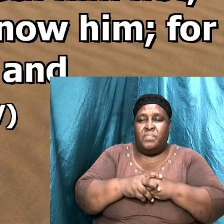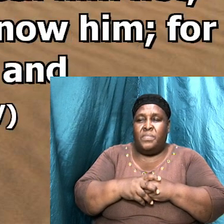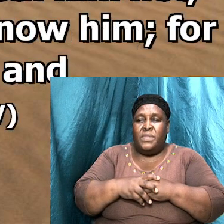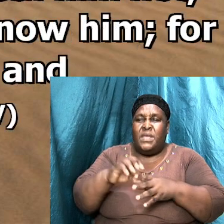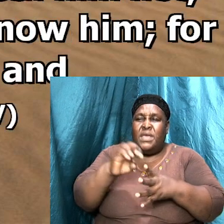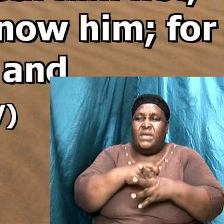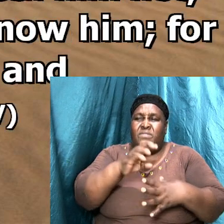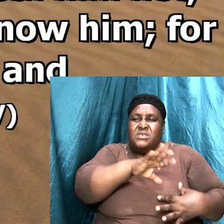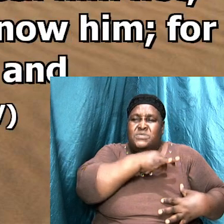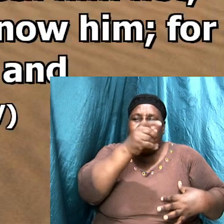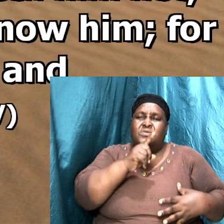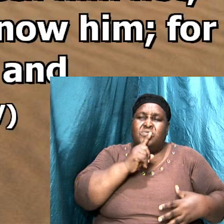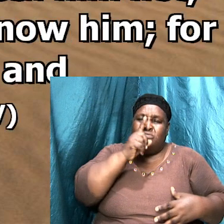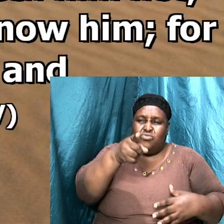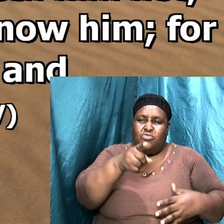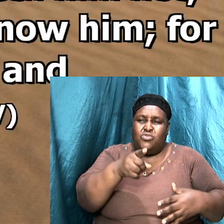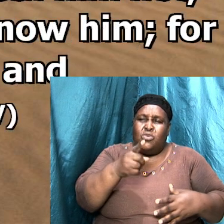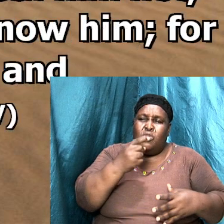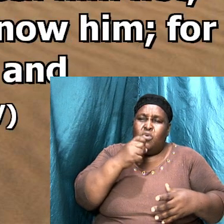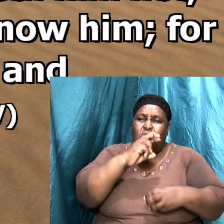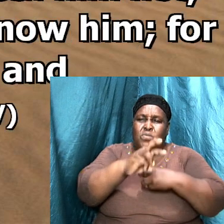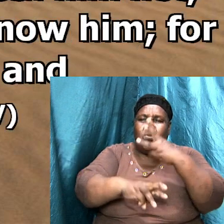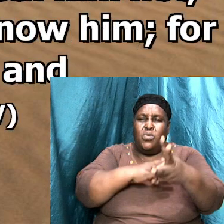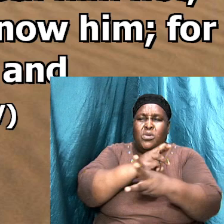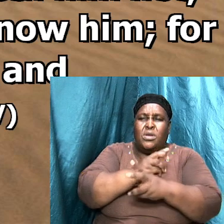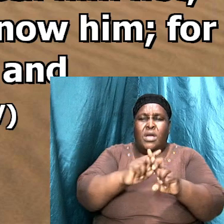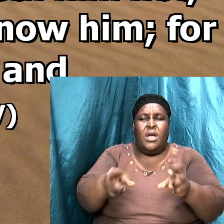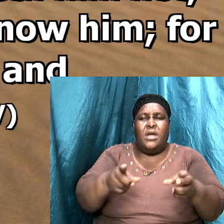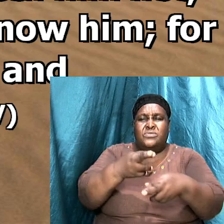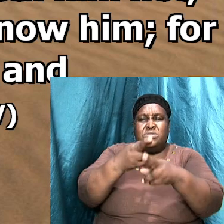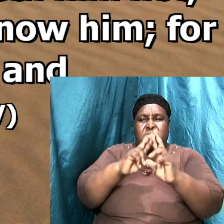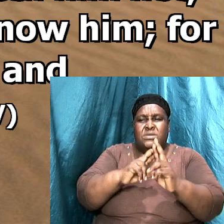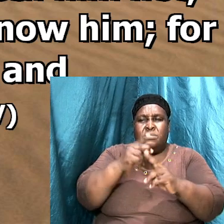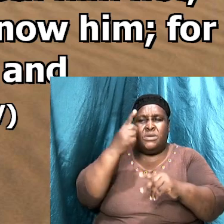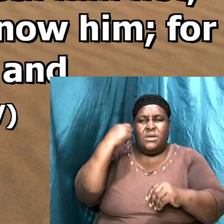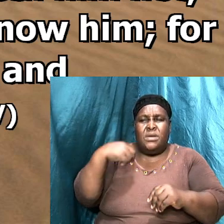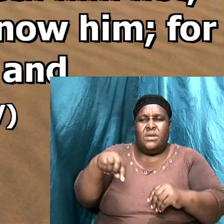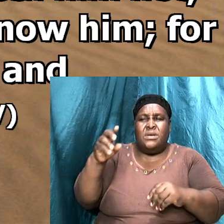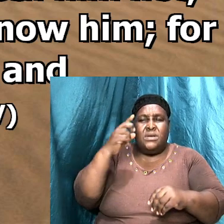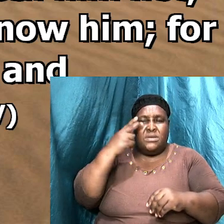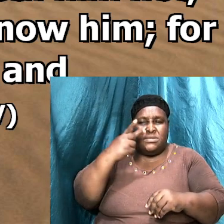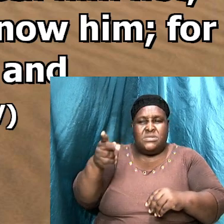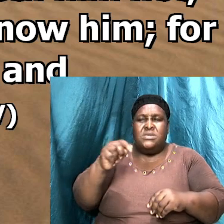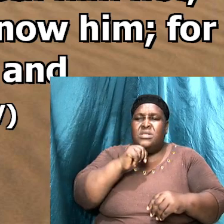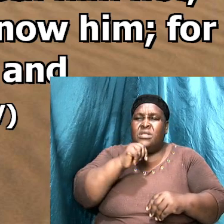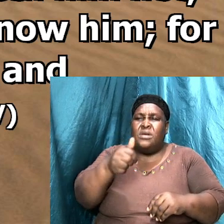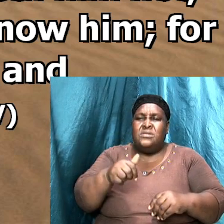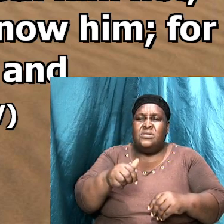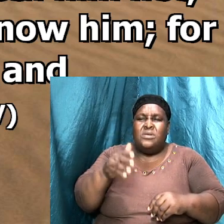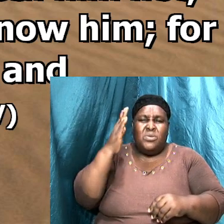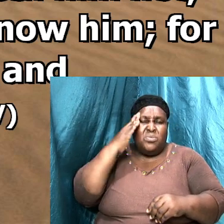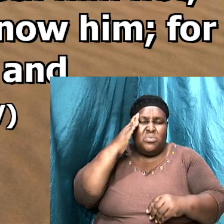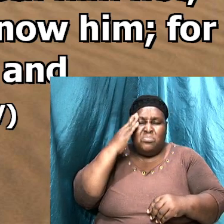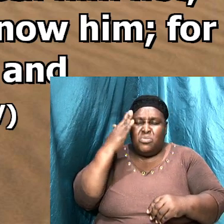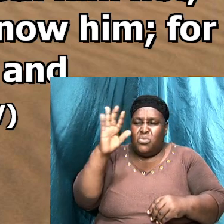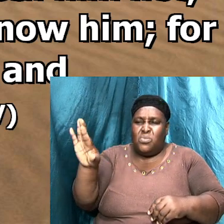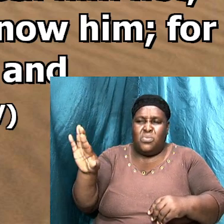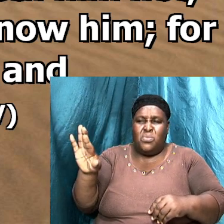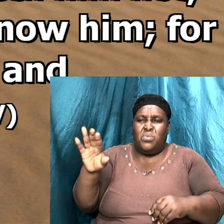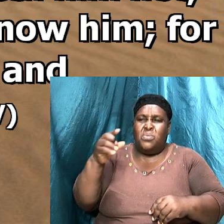even the spirit of truth whom the world cannot receive because it saith him not neither know it him